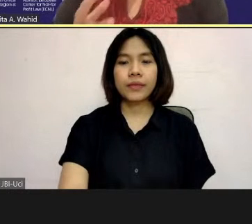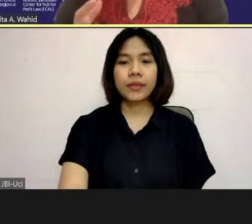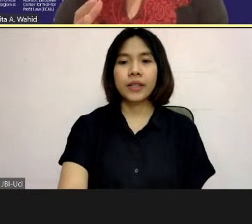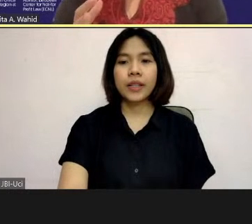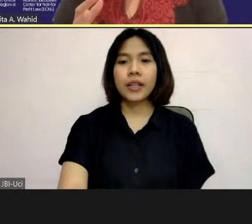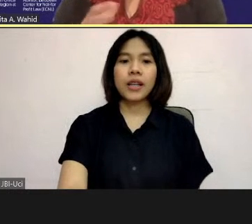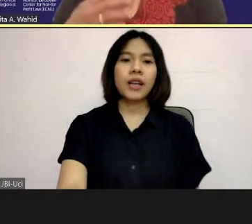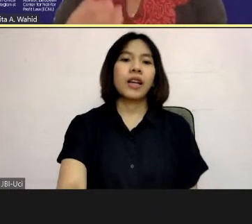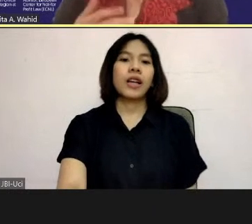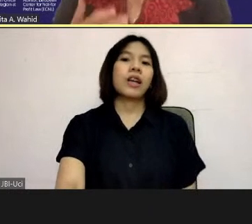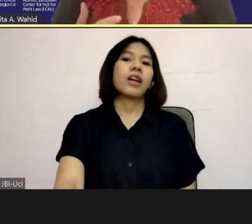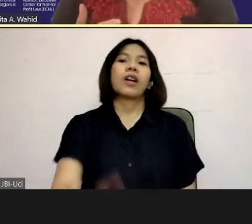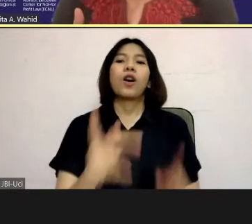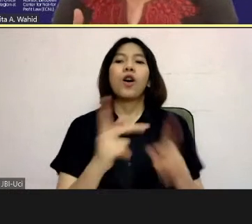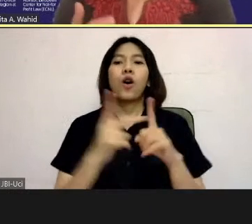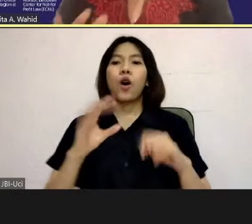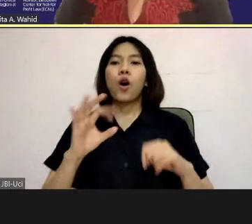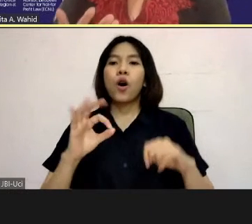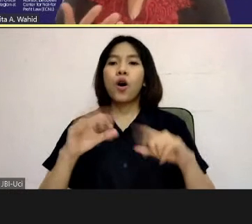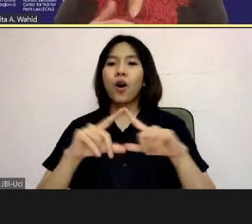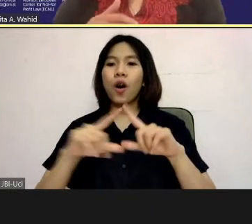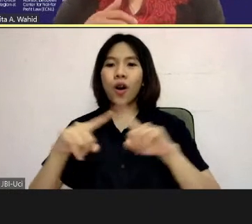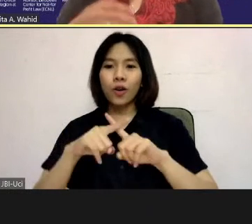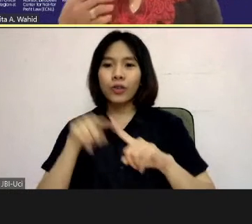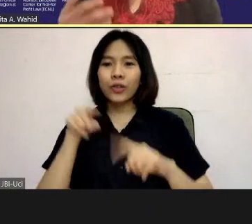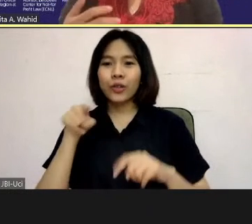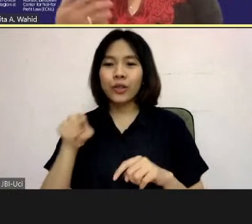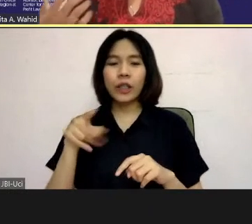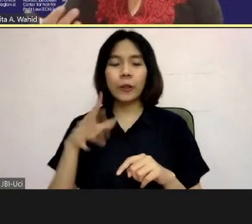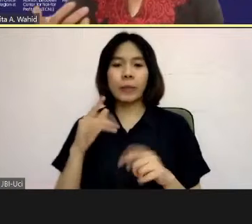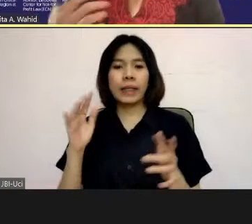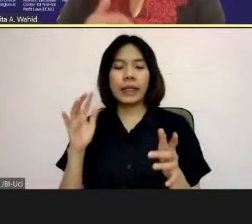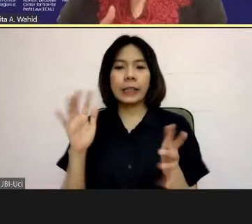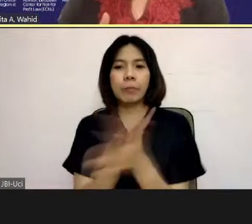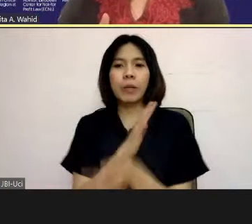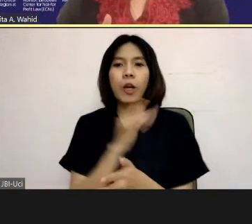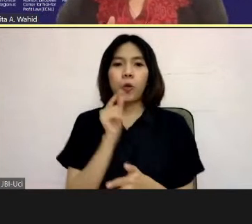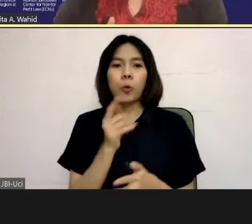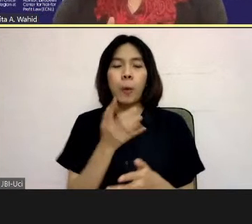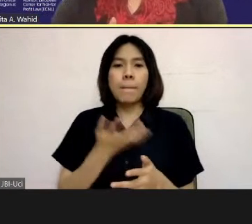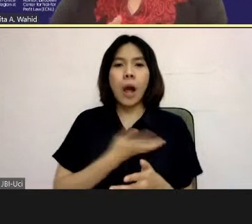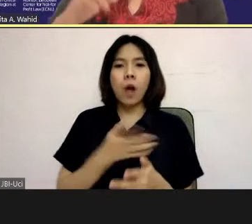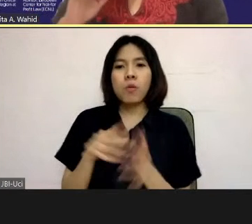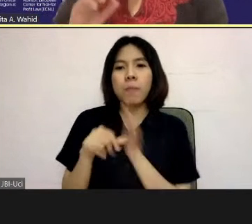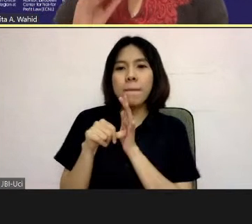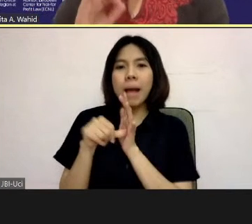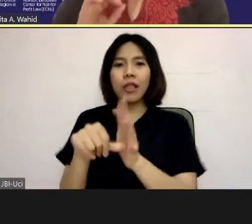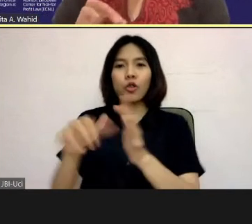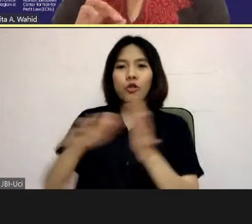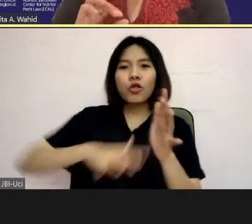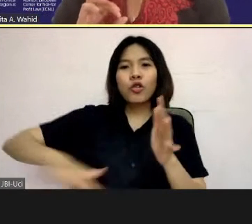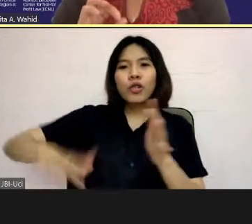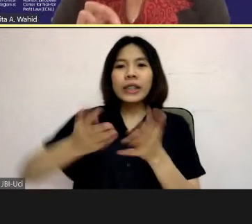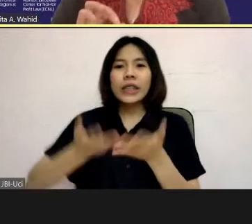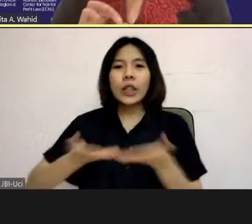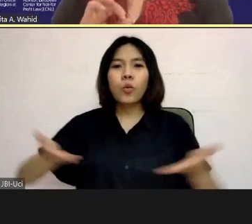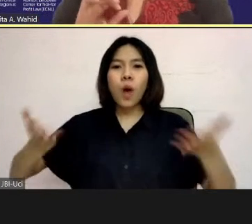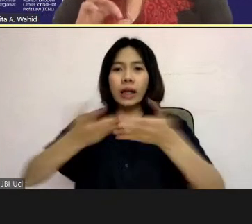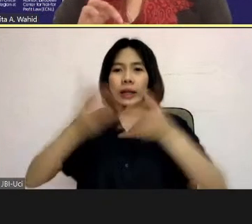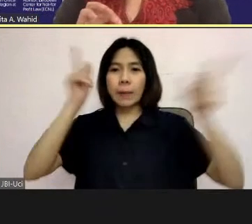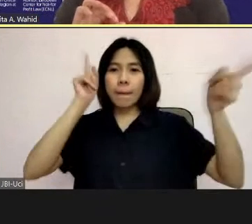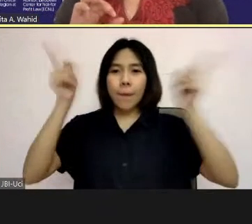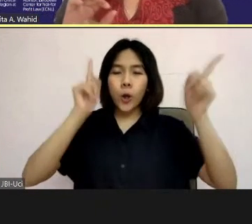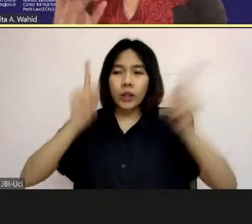see on the next slide how hoax as a weapon of political and ideological